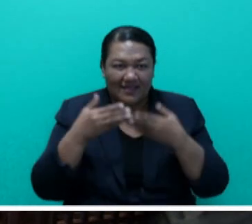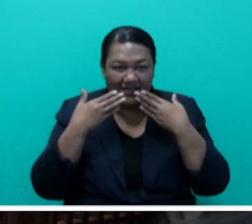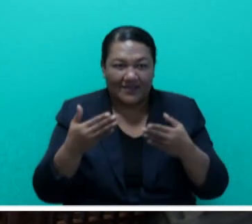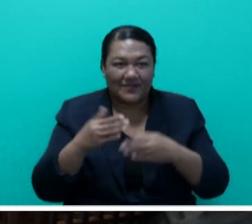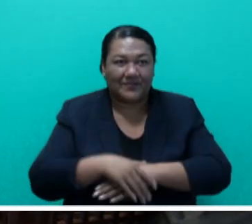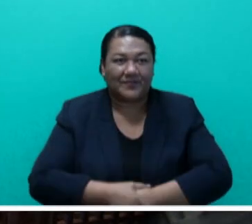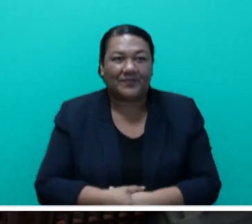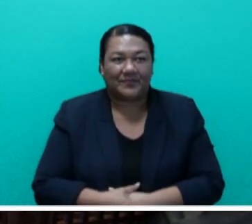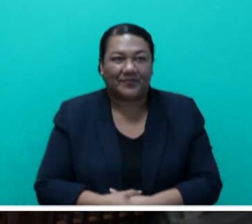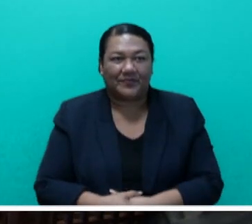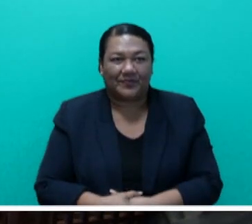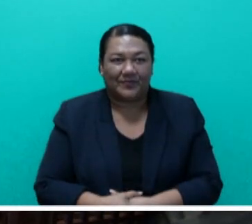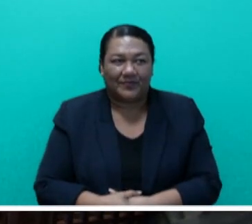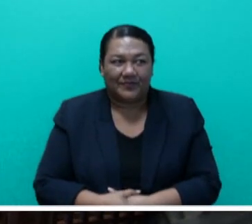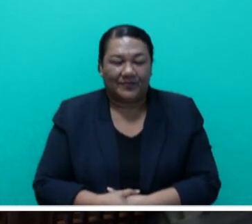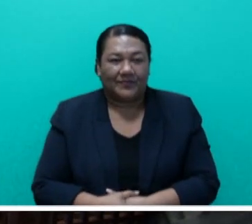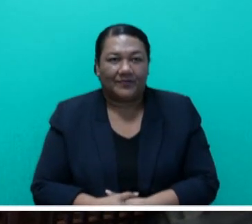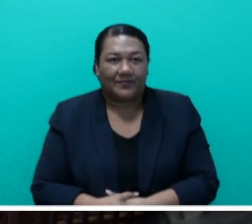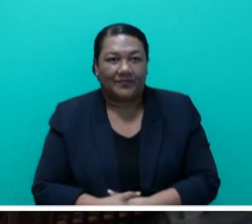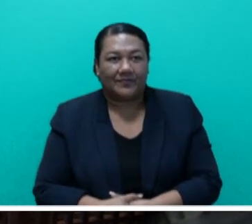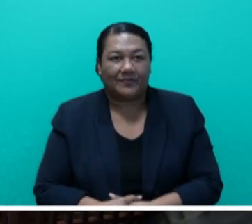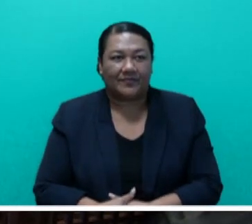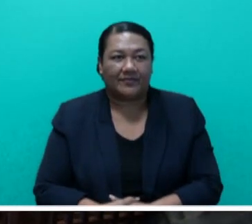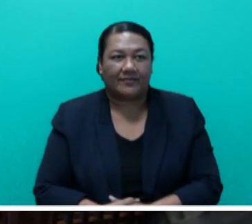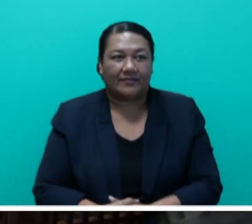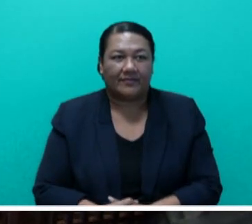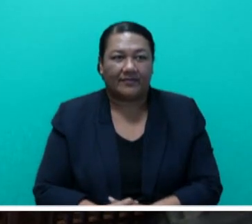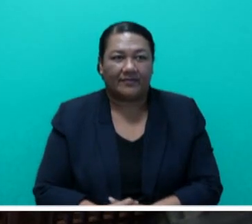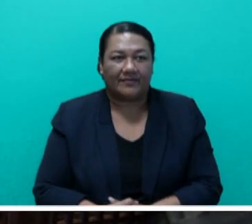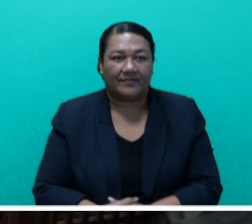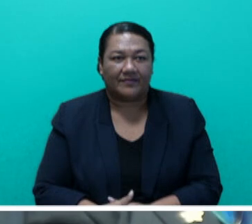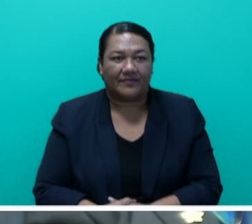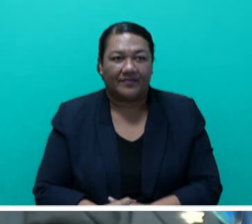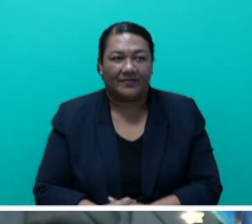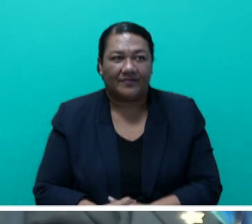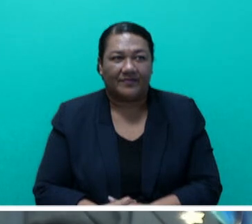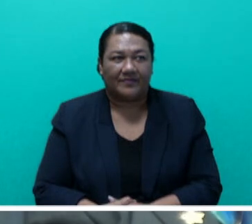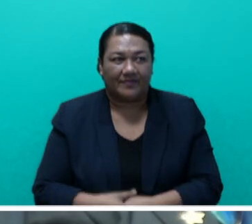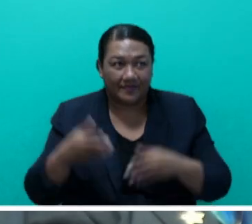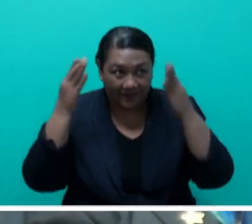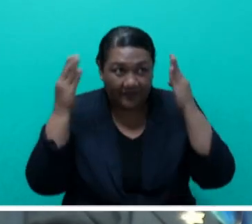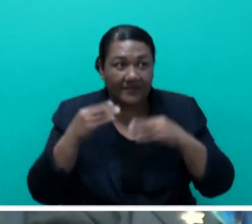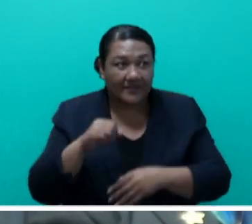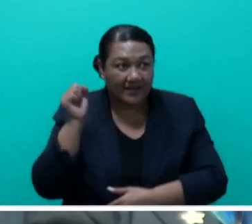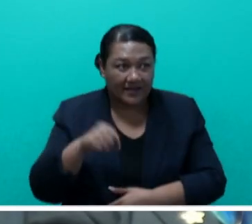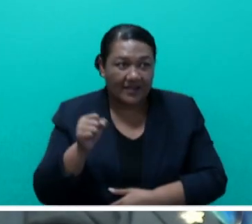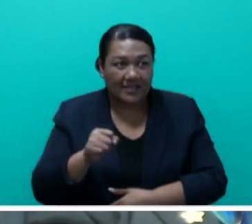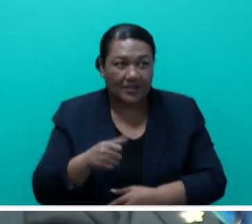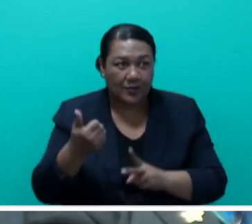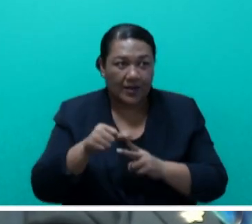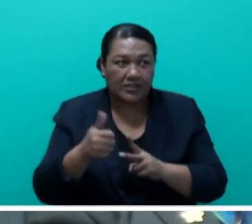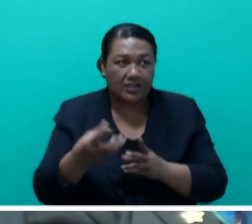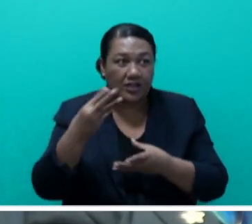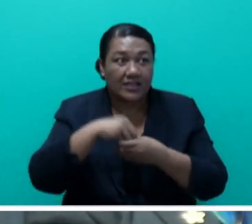Thank you. Honorable Minister. Yes, Honorable Speaker, through this initiative, we also including